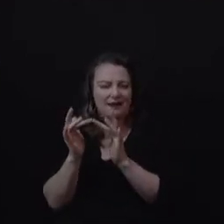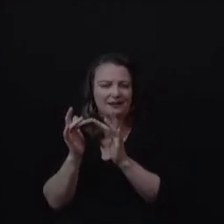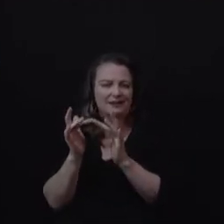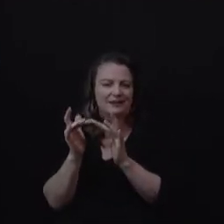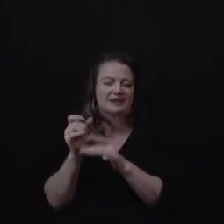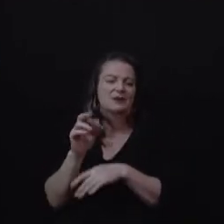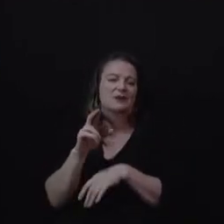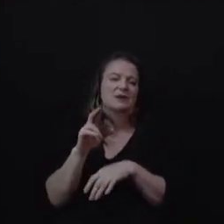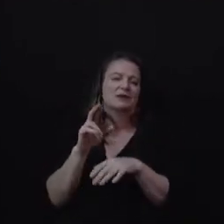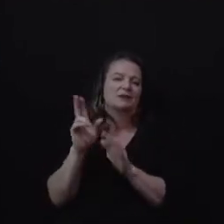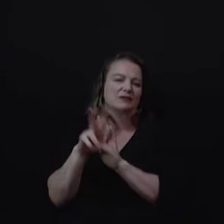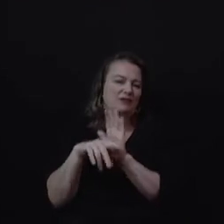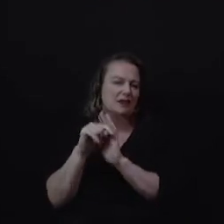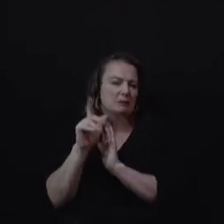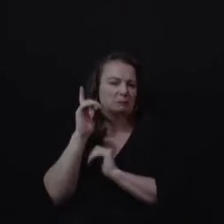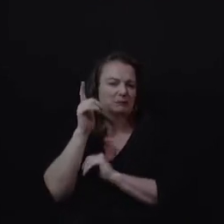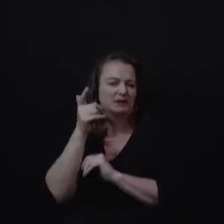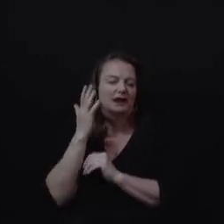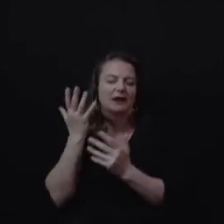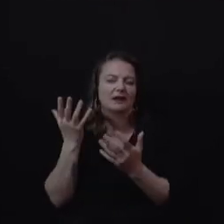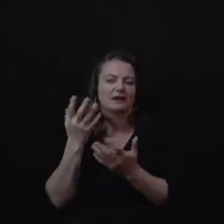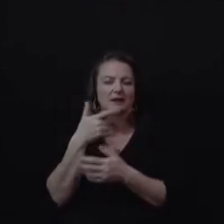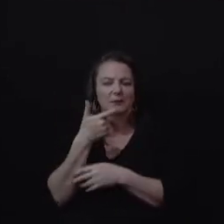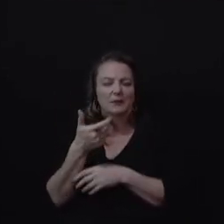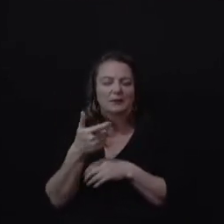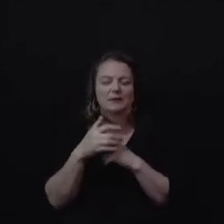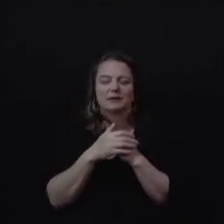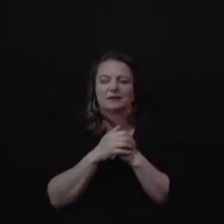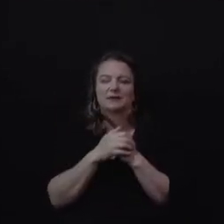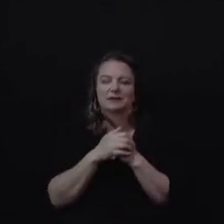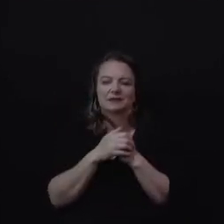recording in the days to come,